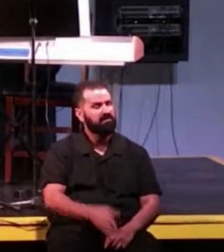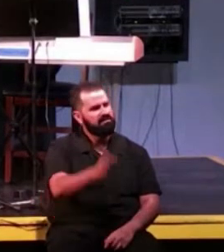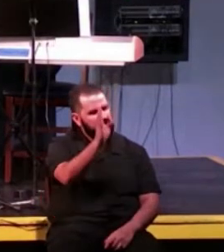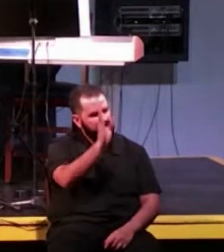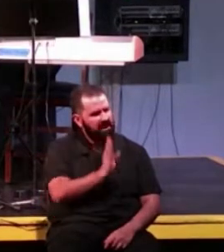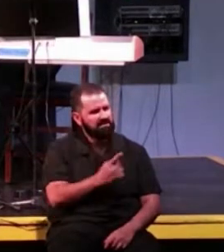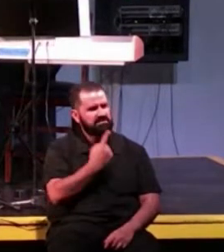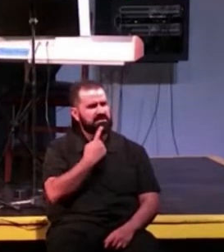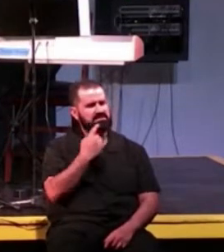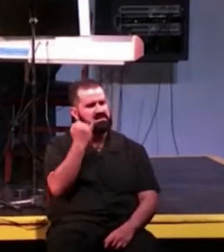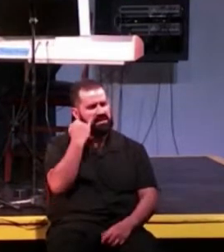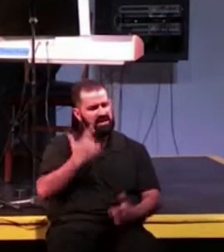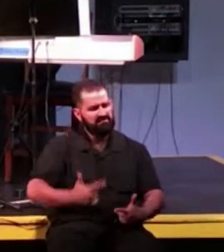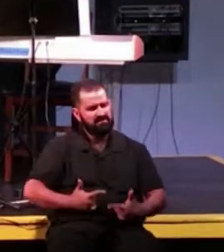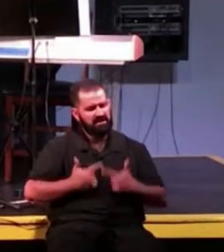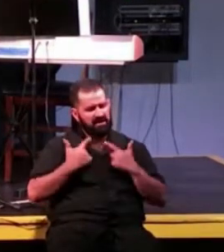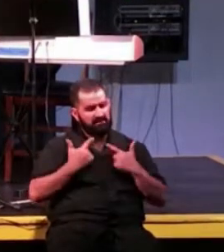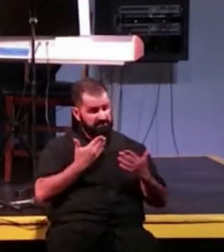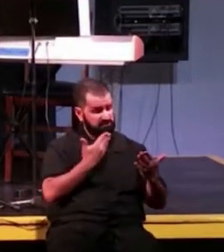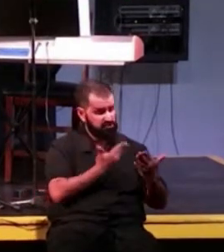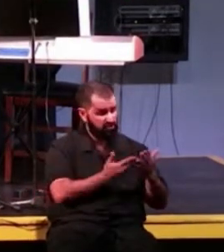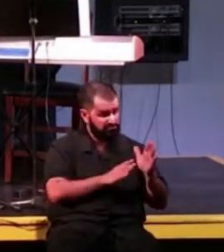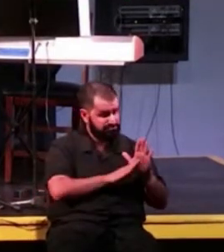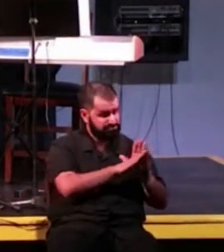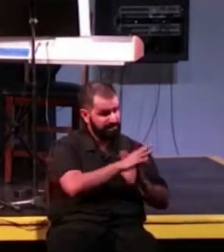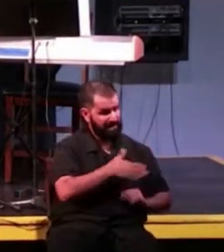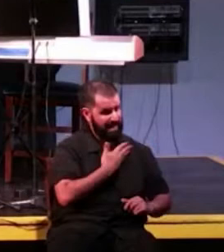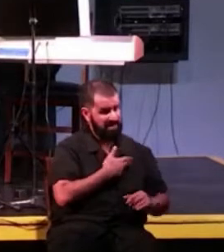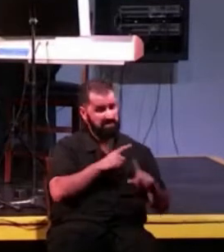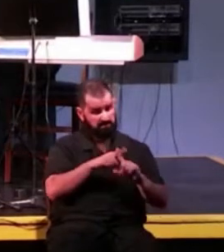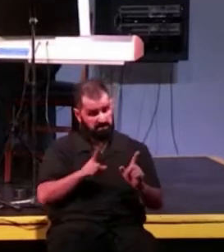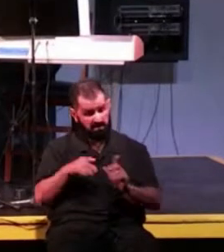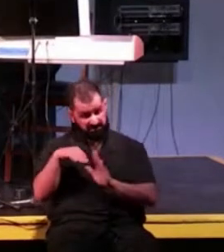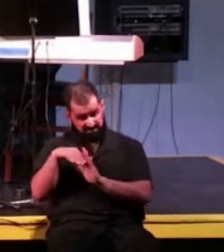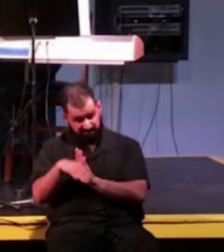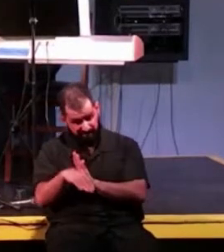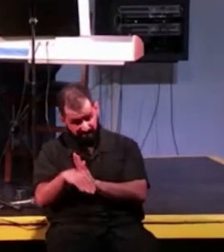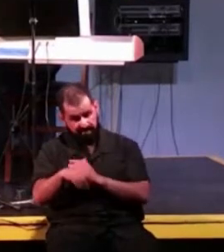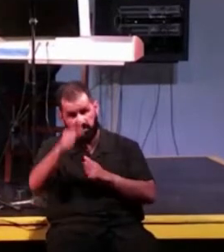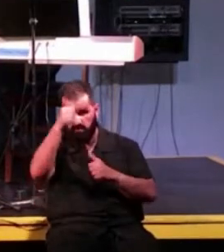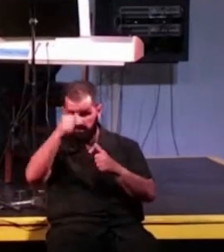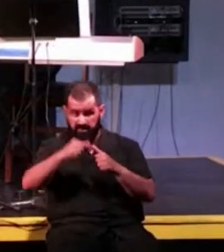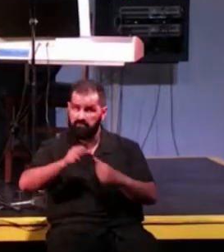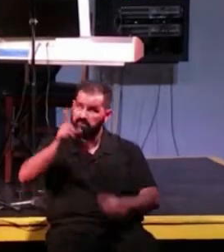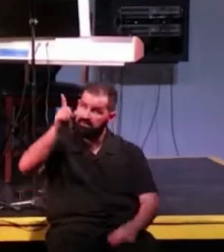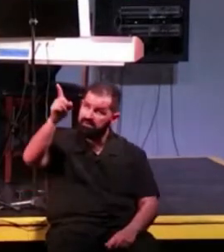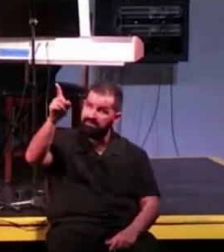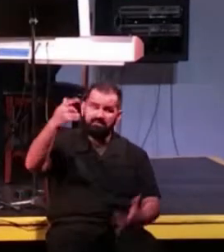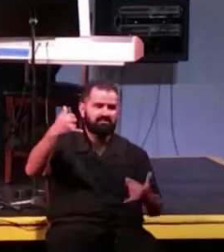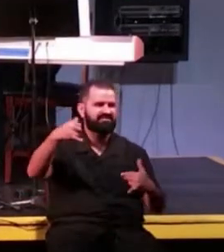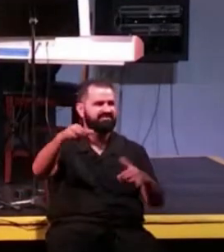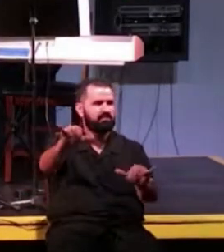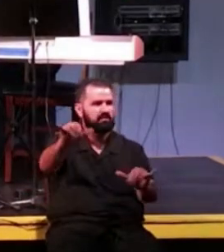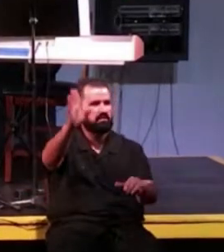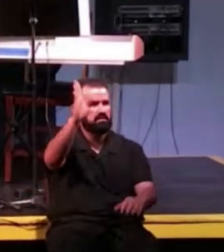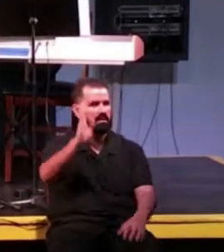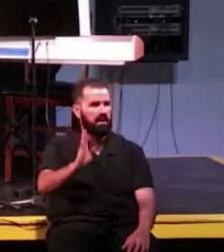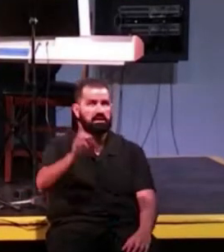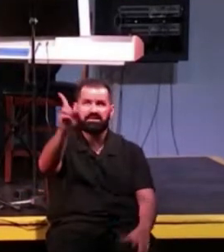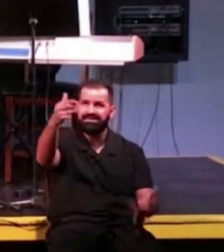God says when times are good, be happy, but when times are bad, consider I'm God and I'm still in